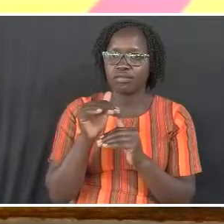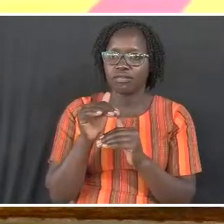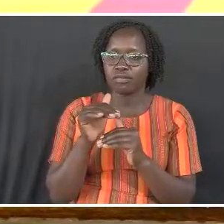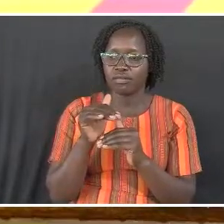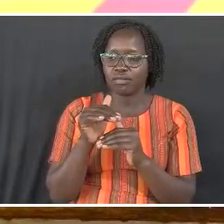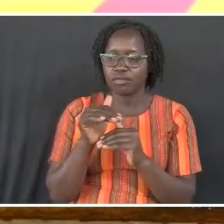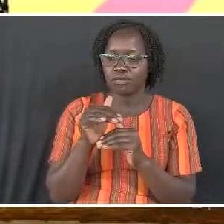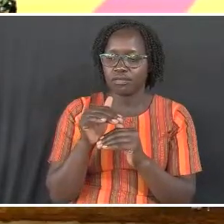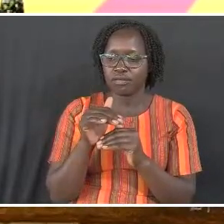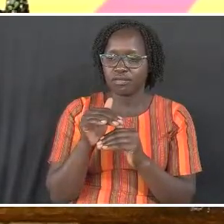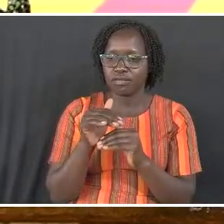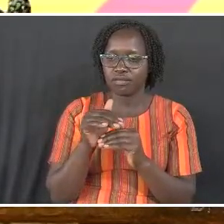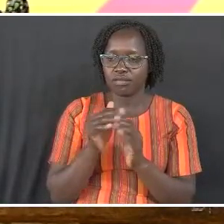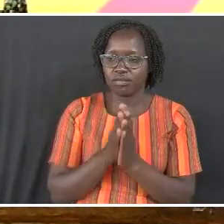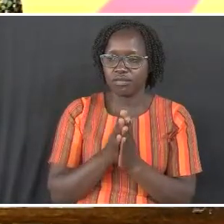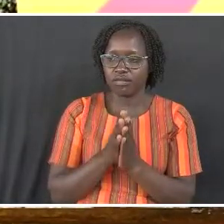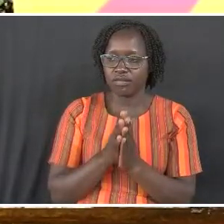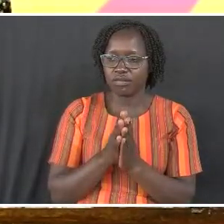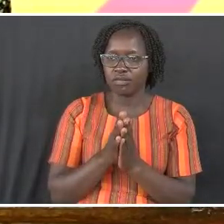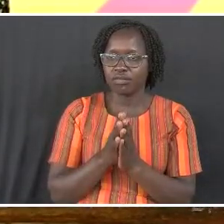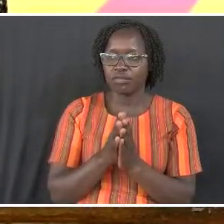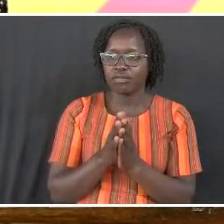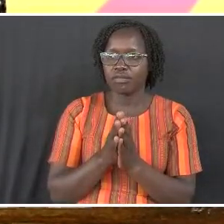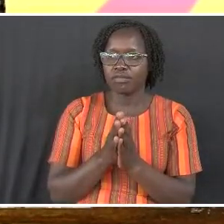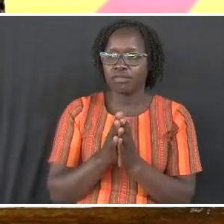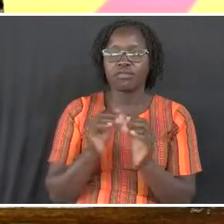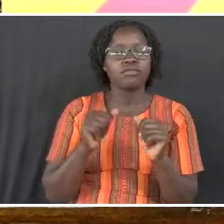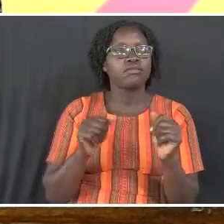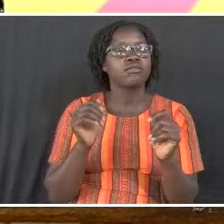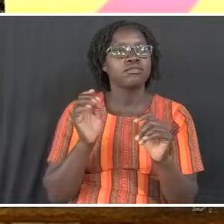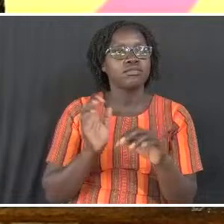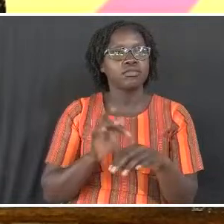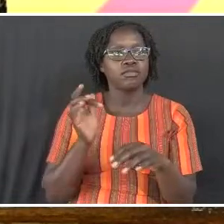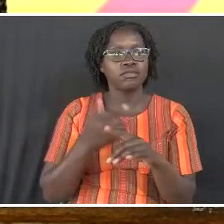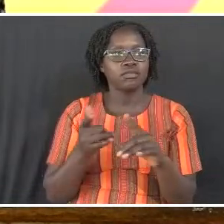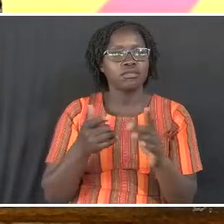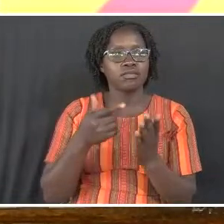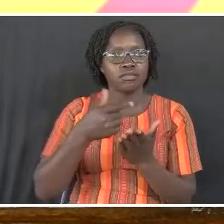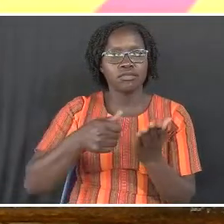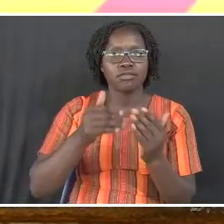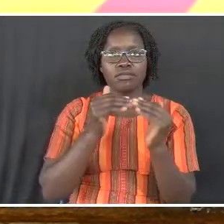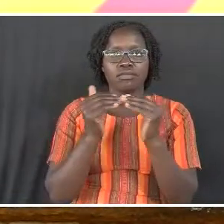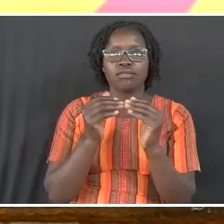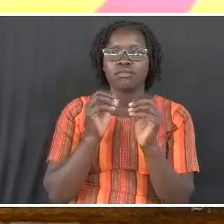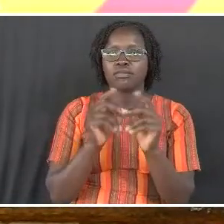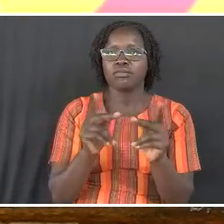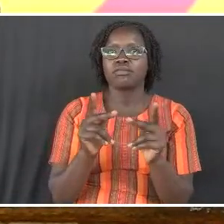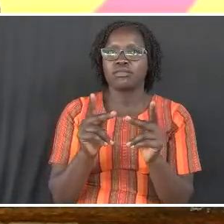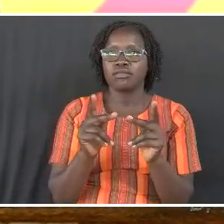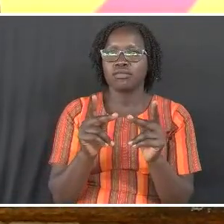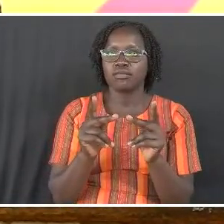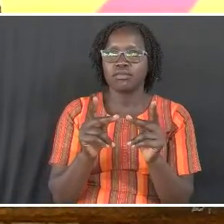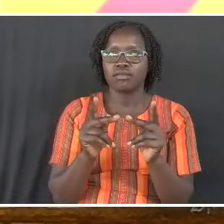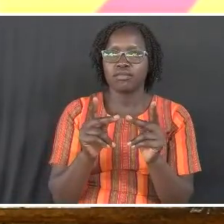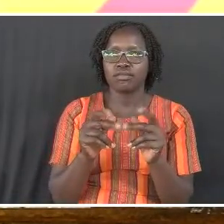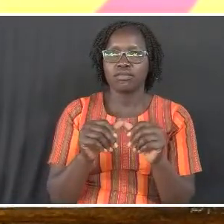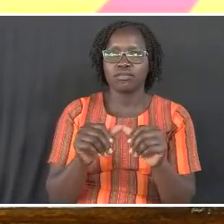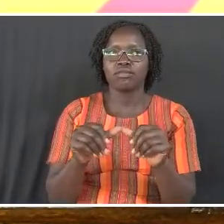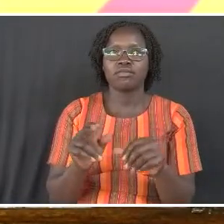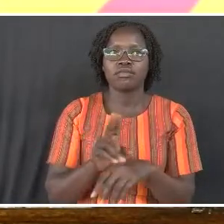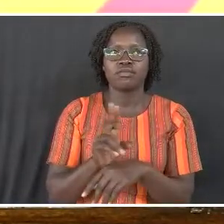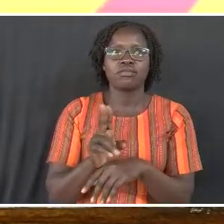always advise, again, it can cause so much harm. But with the toothpaste, the levels are okay. So you can just continue using